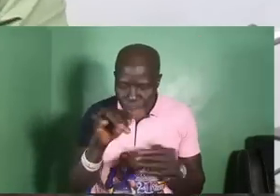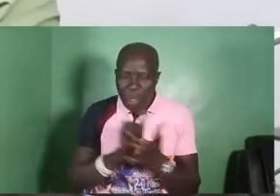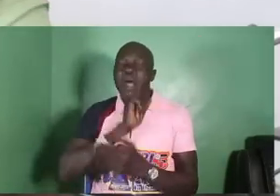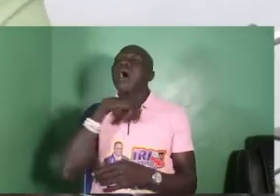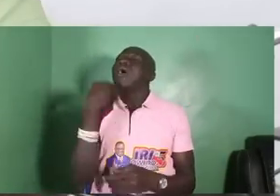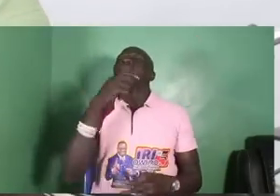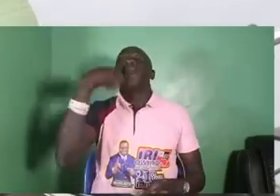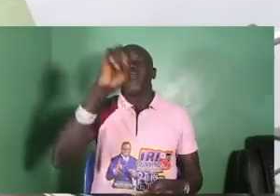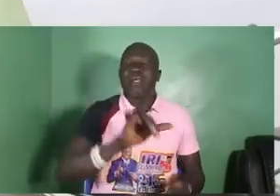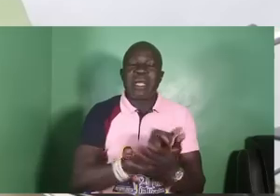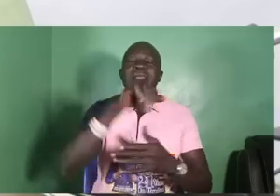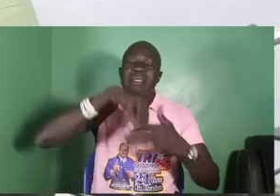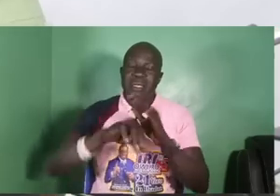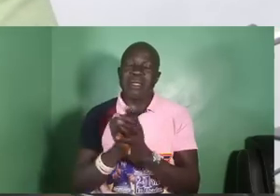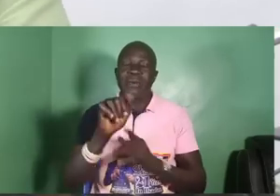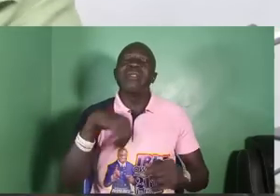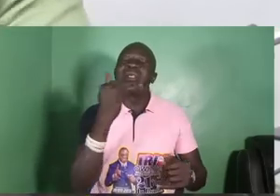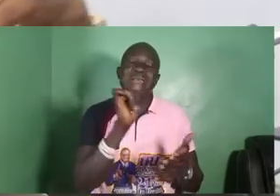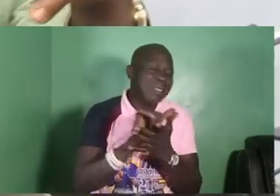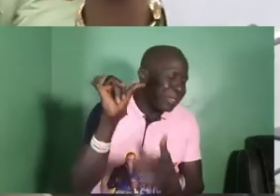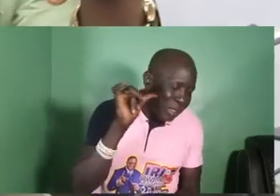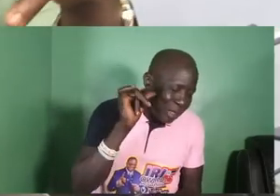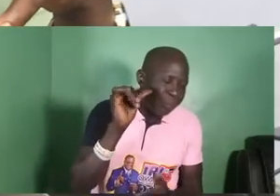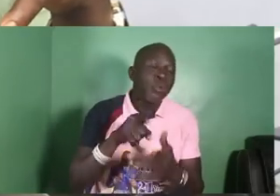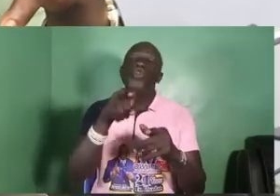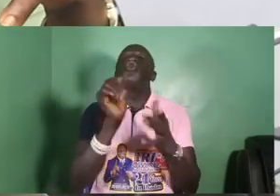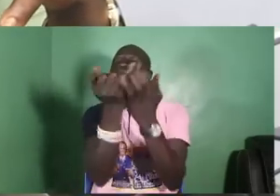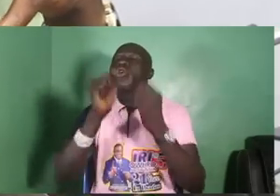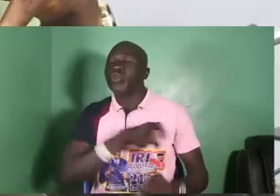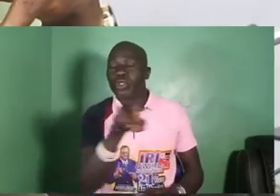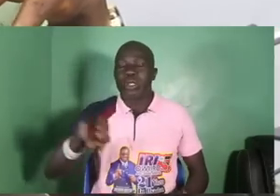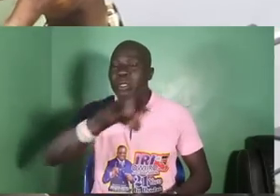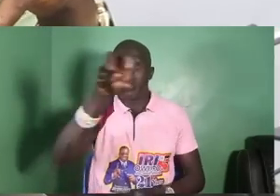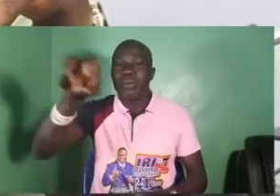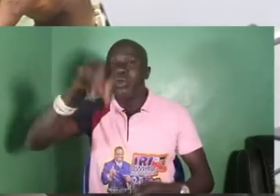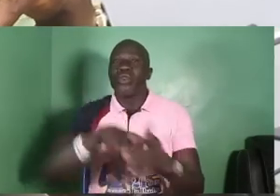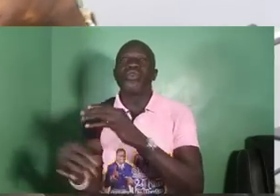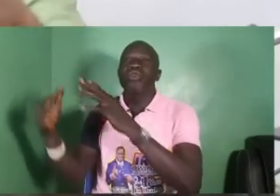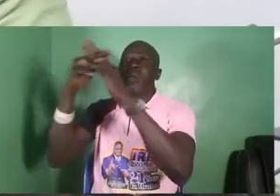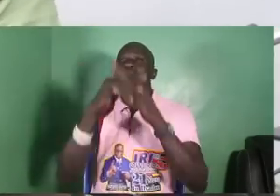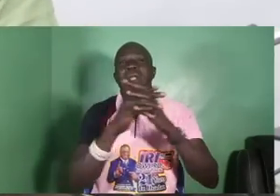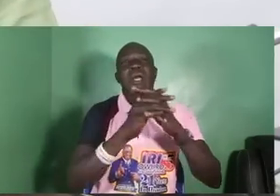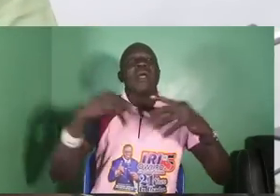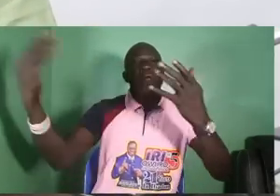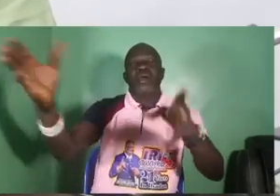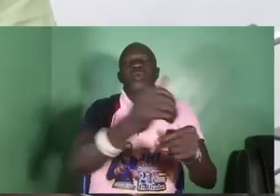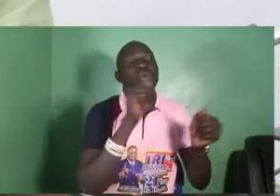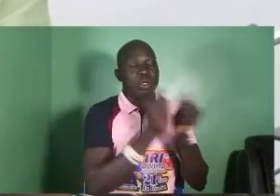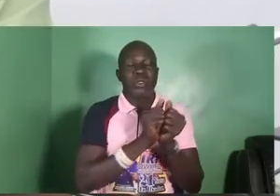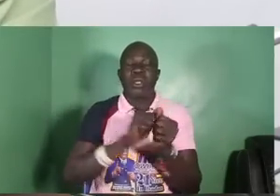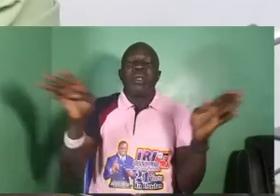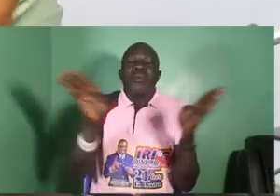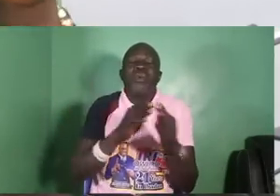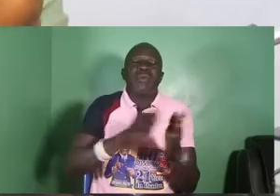so tell you what we saw now. The prophecy I prophesied. When you tell them the Lord, every passport you have, your partner you over. Come along with your